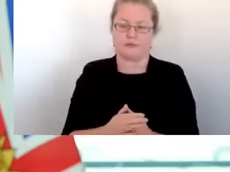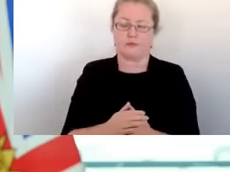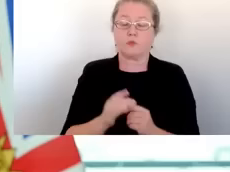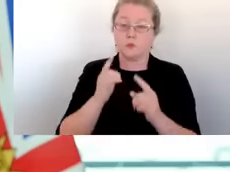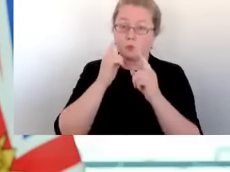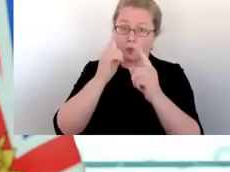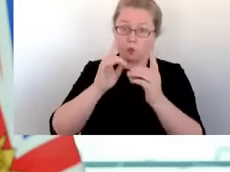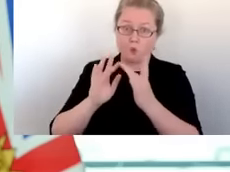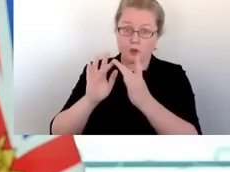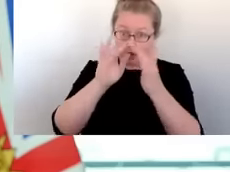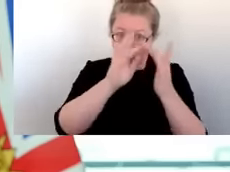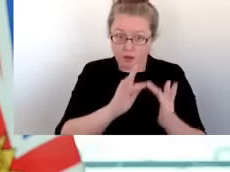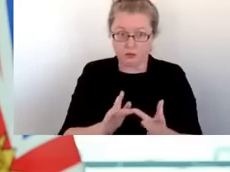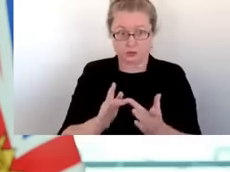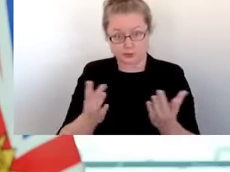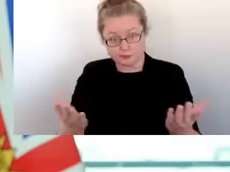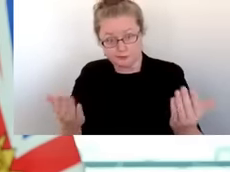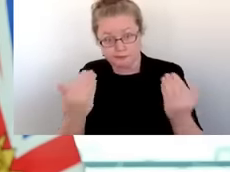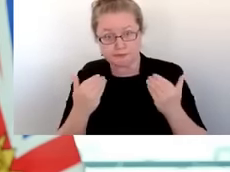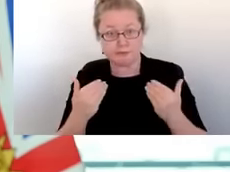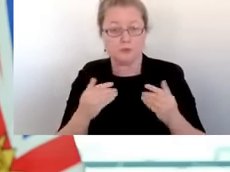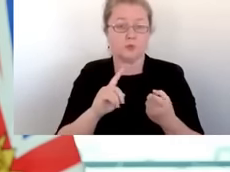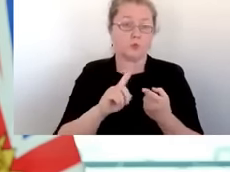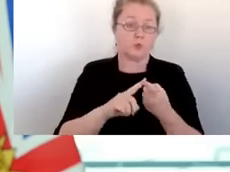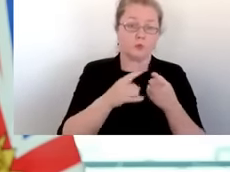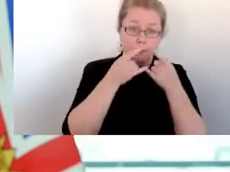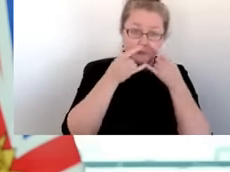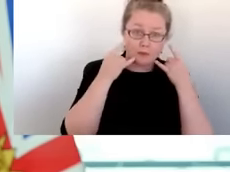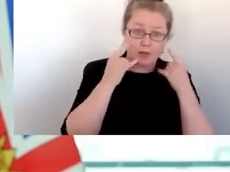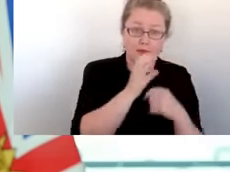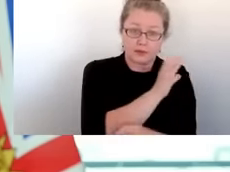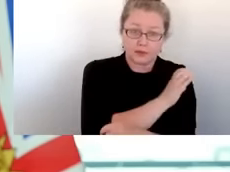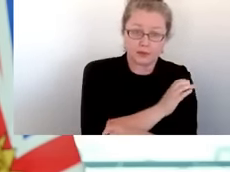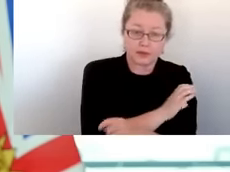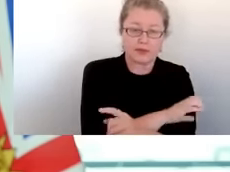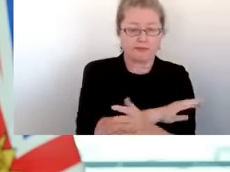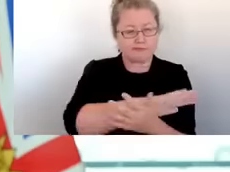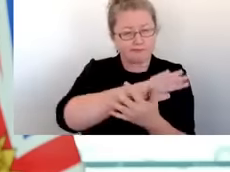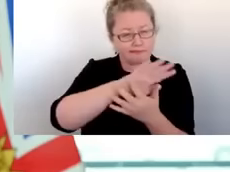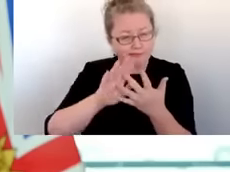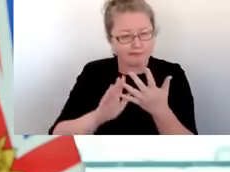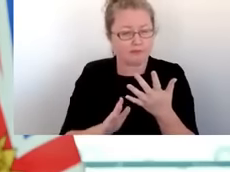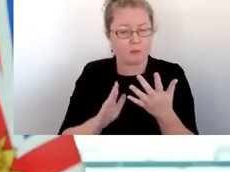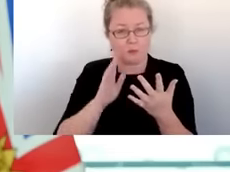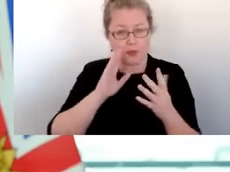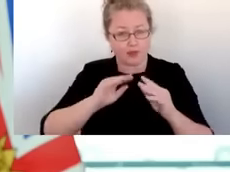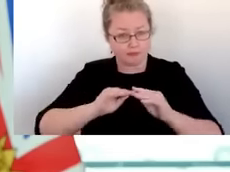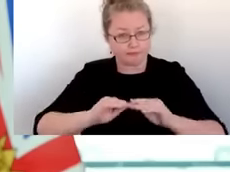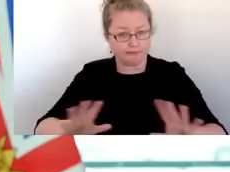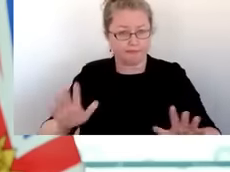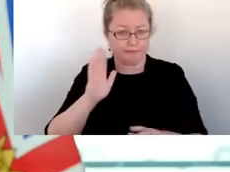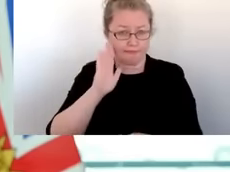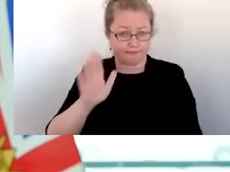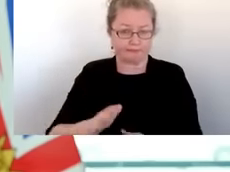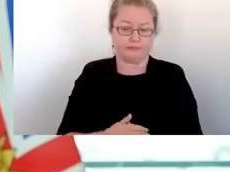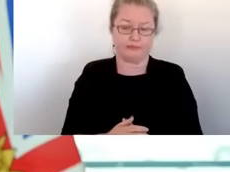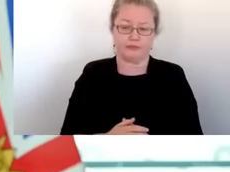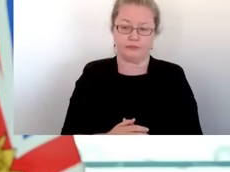of how they'll outreach in parallel to the mass clinics and the pharmacy program that will be running across the